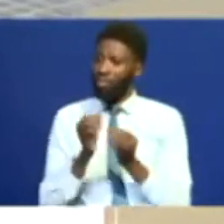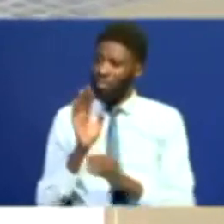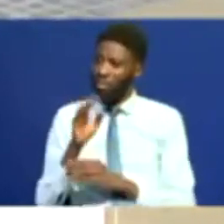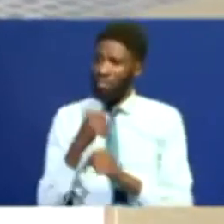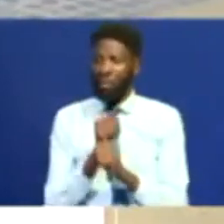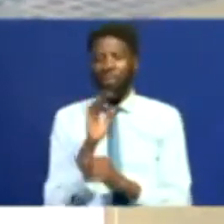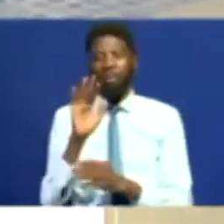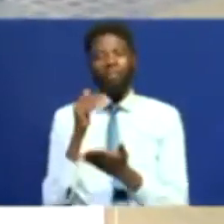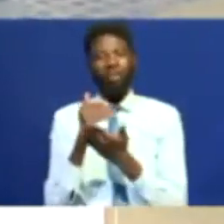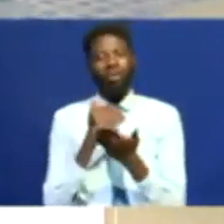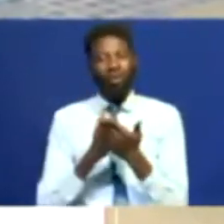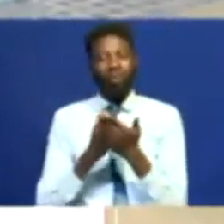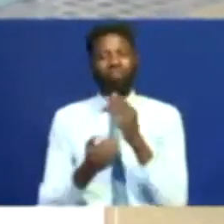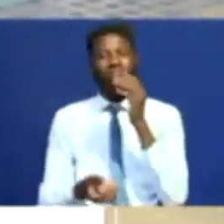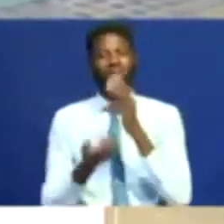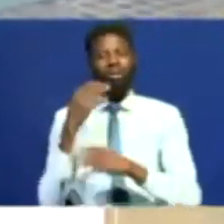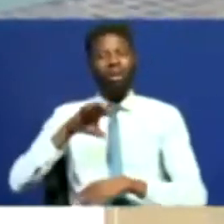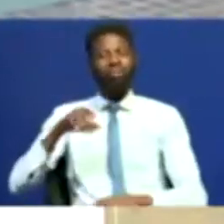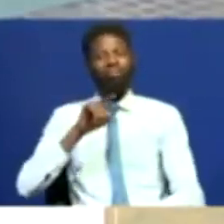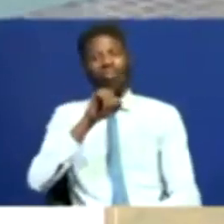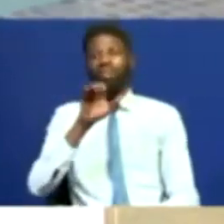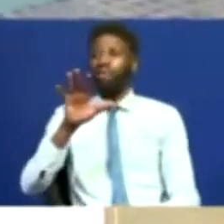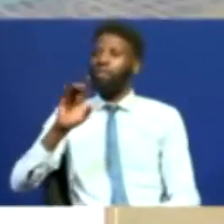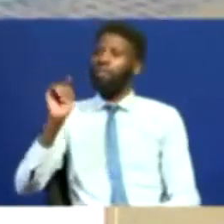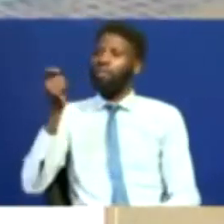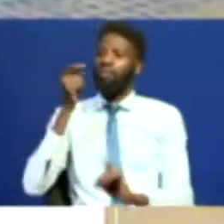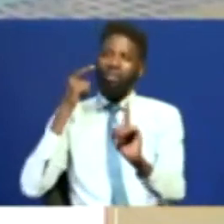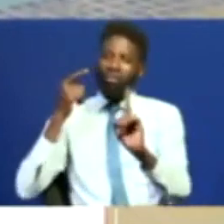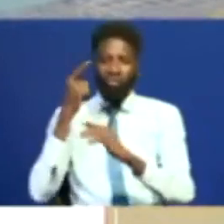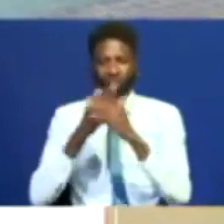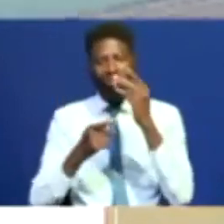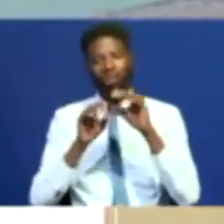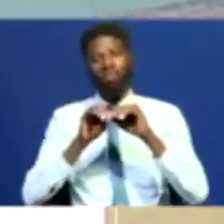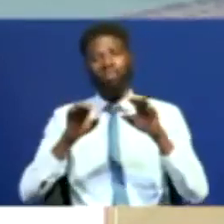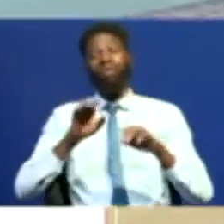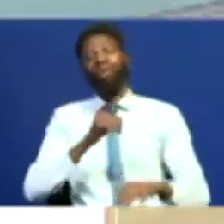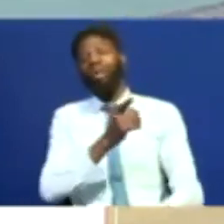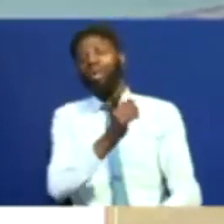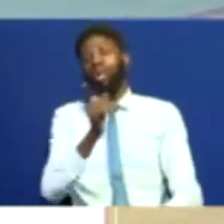already to 5 counties in Kenya, with the hope of spreading the reach to all the 47 counties.